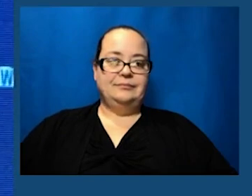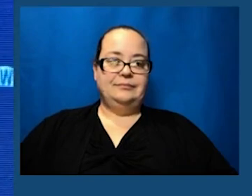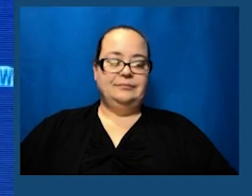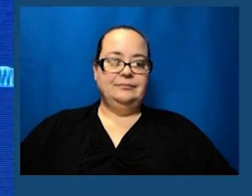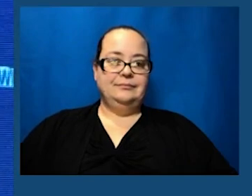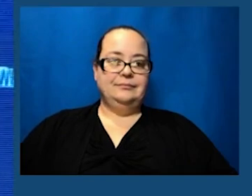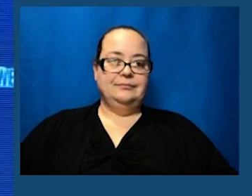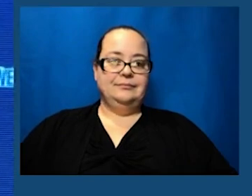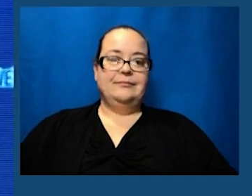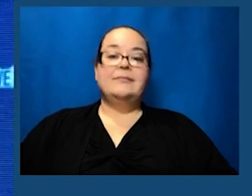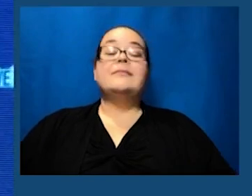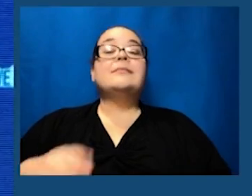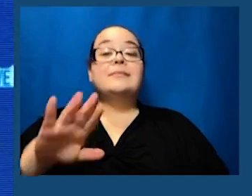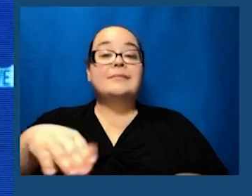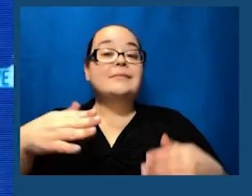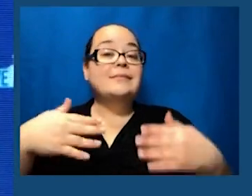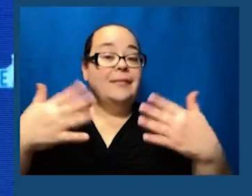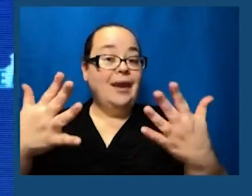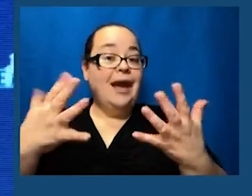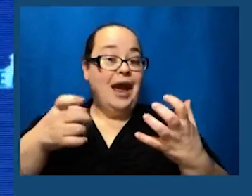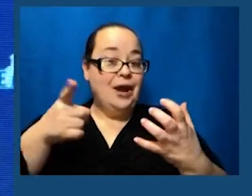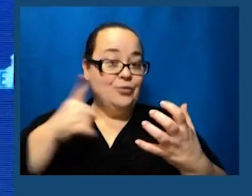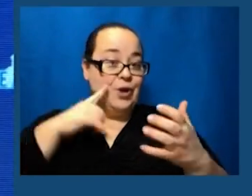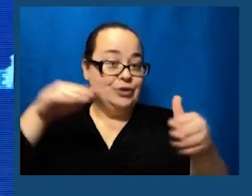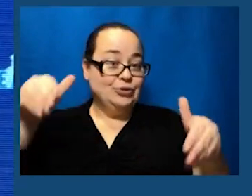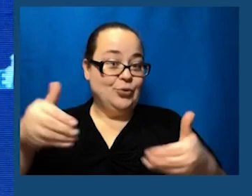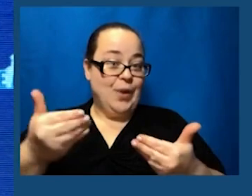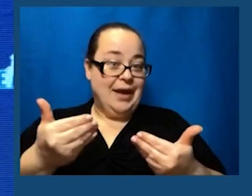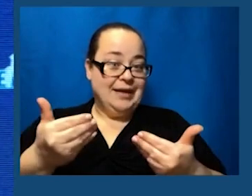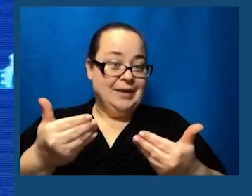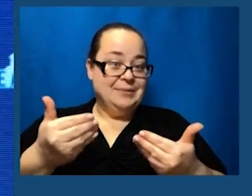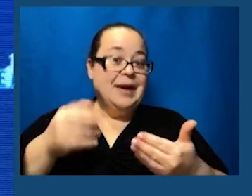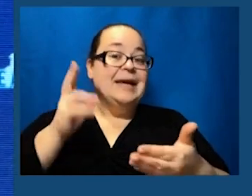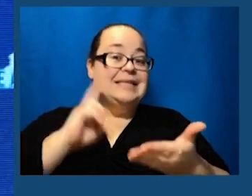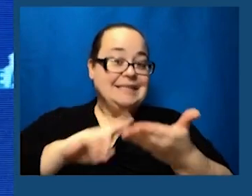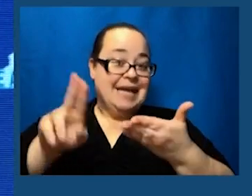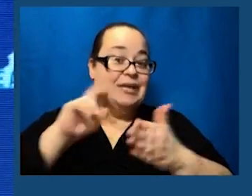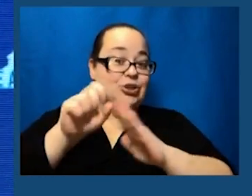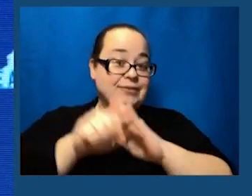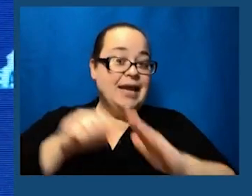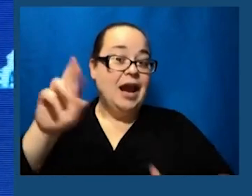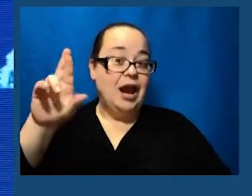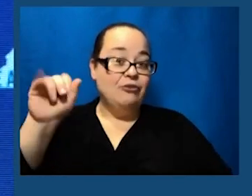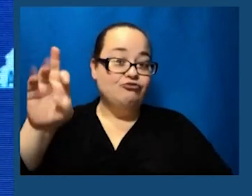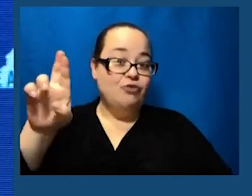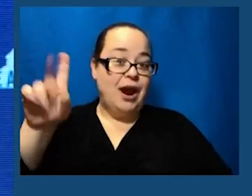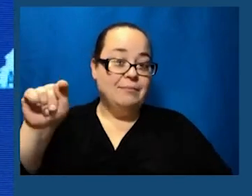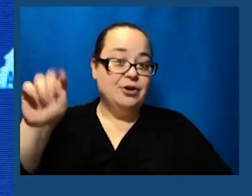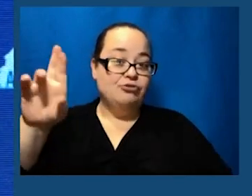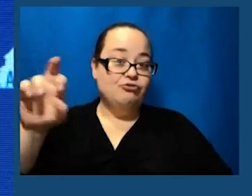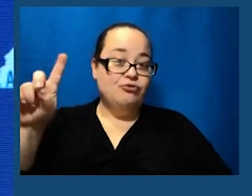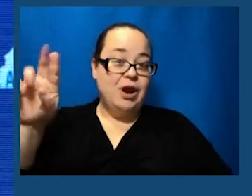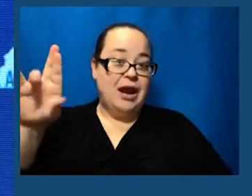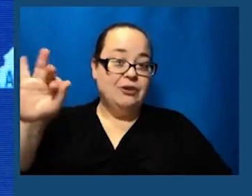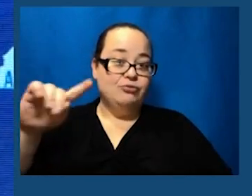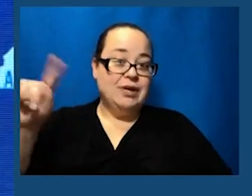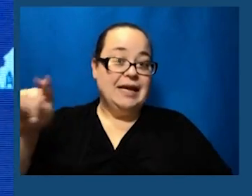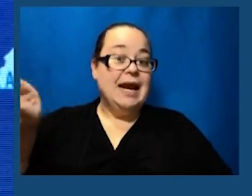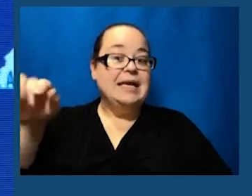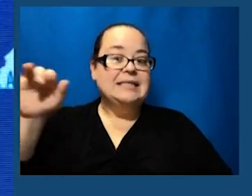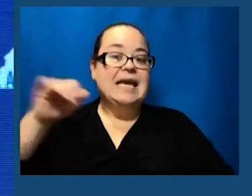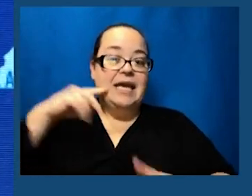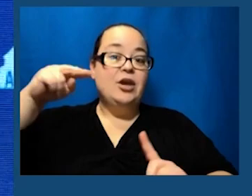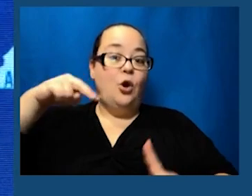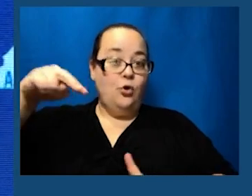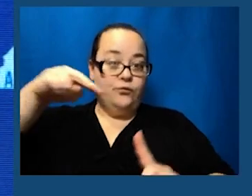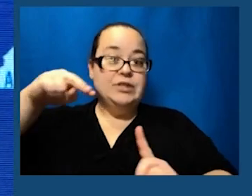I want you to welcome the Secretary of State, Robert Rodriguez, who oversees both these programs. So you